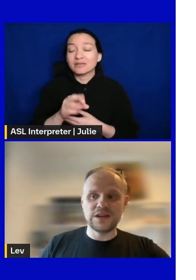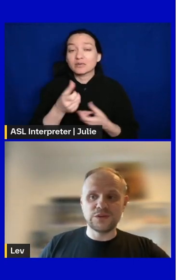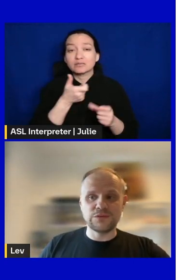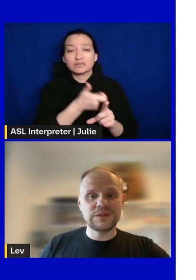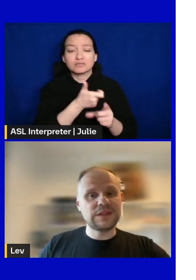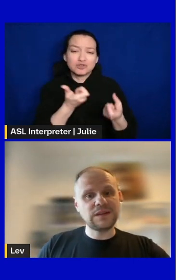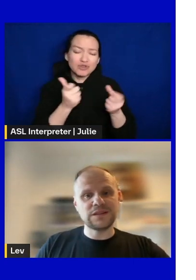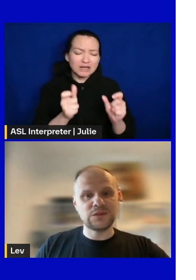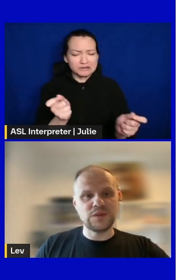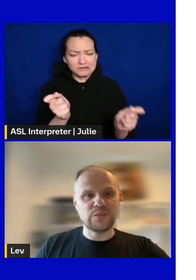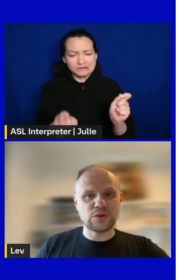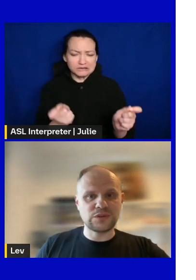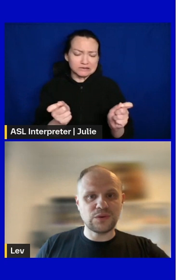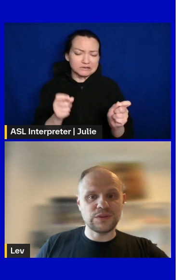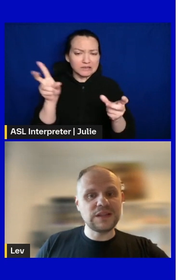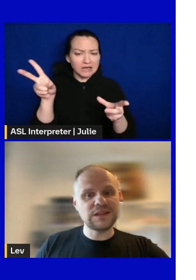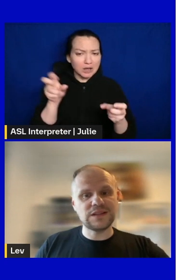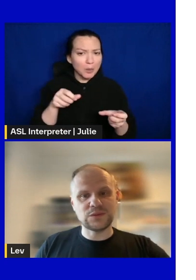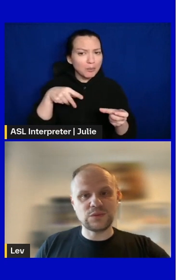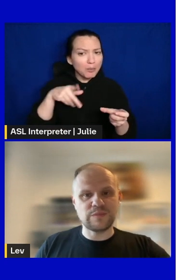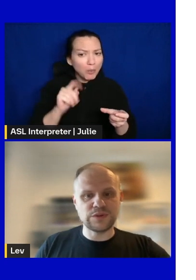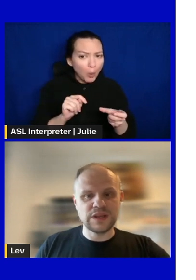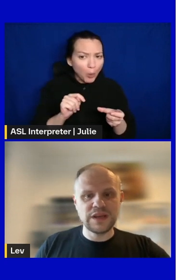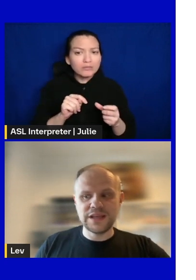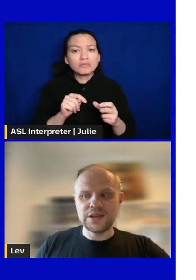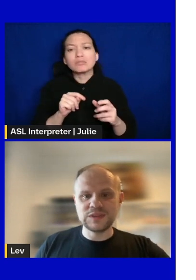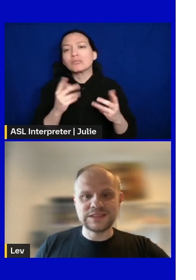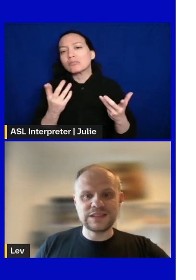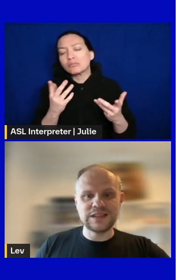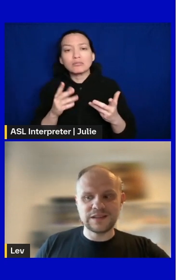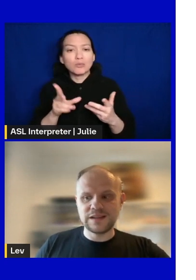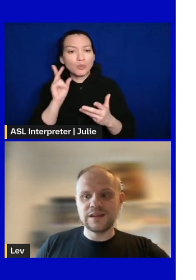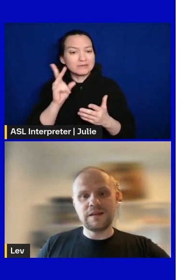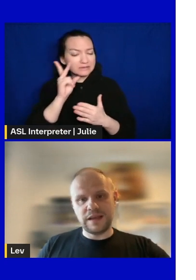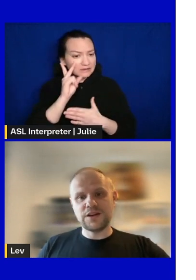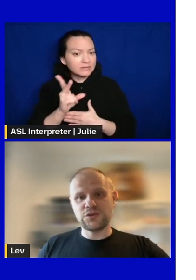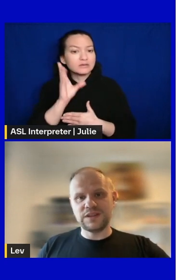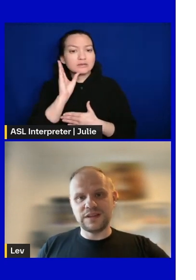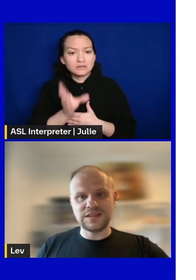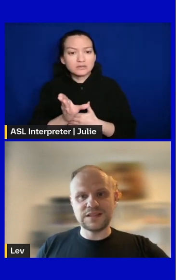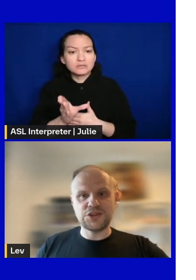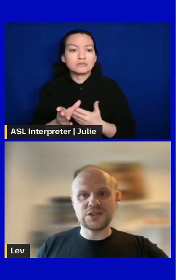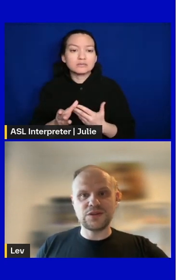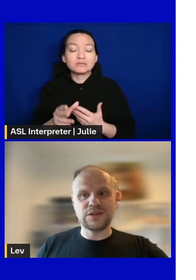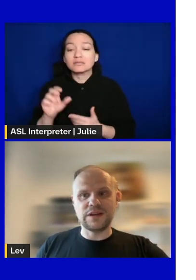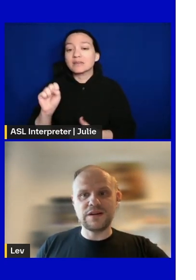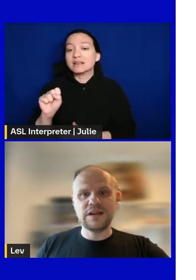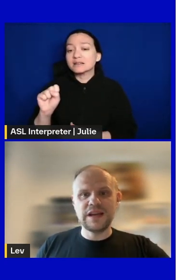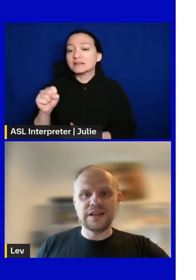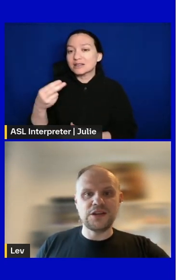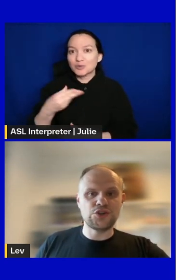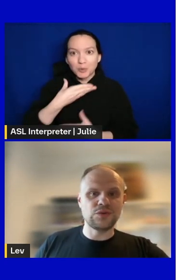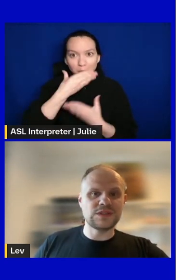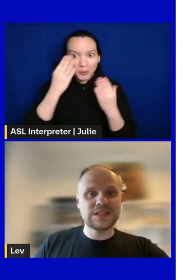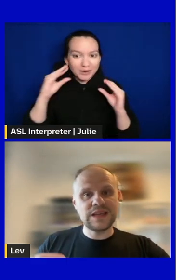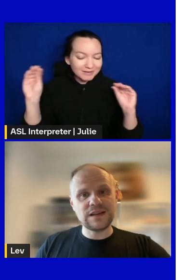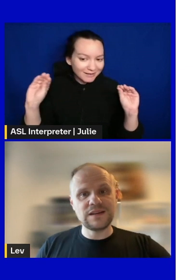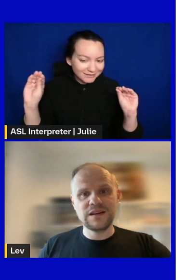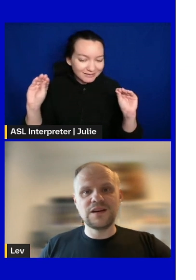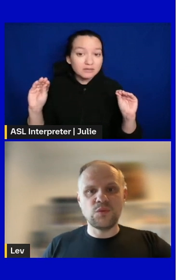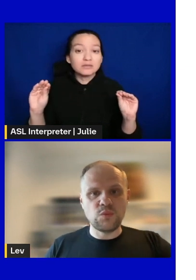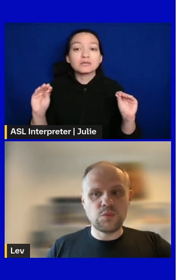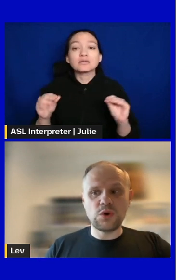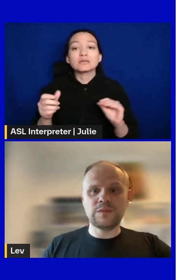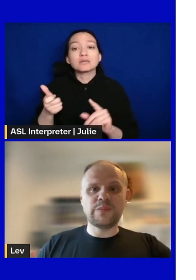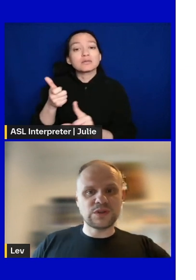to kind of telnet to the port or netcat to the port, he will see that actually the SSH is not there, and he should